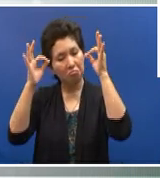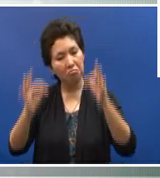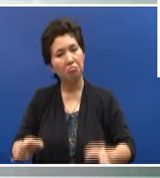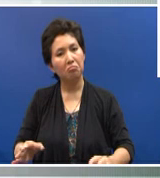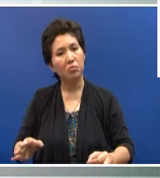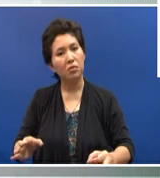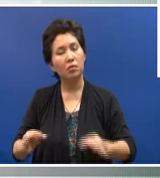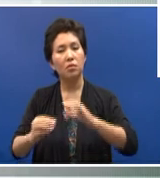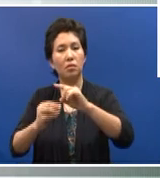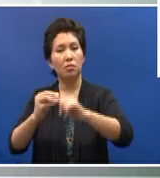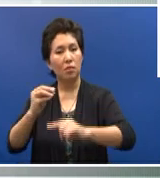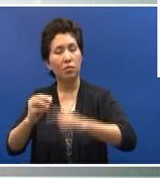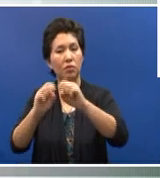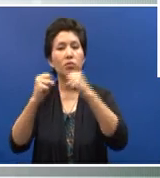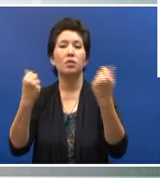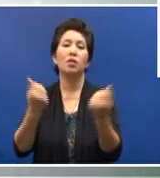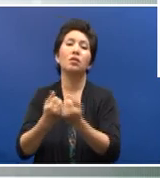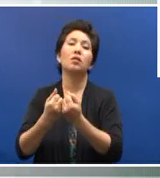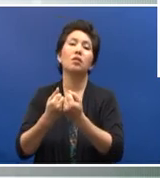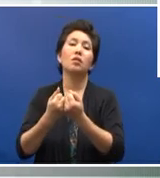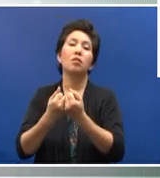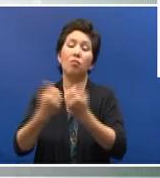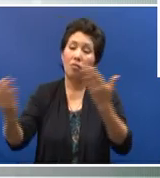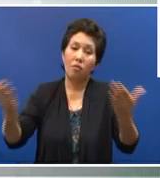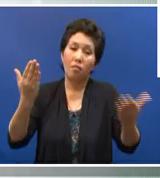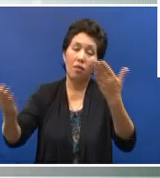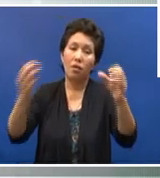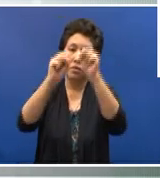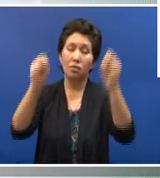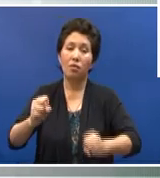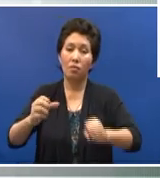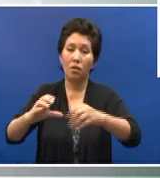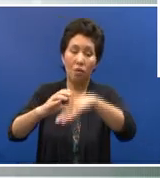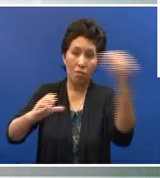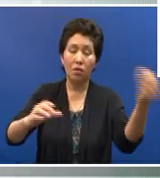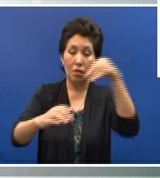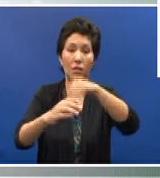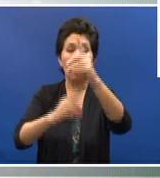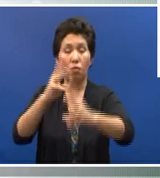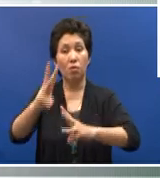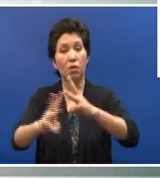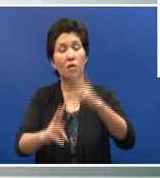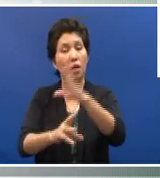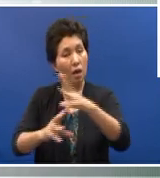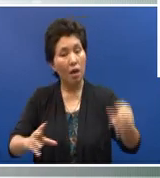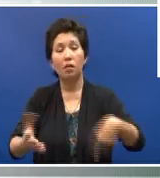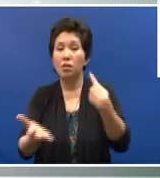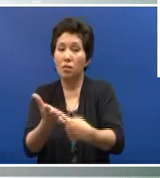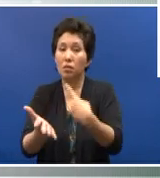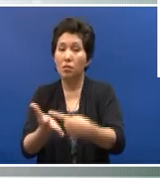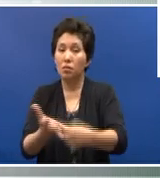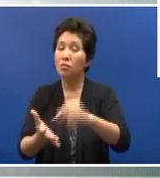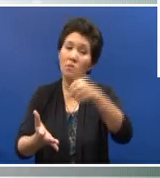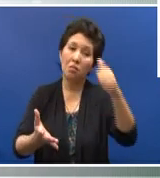divisions of labor in society, compare the systems of productions in the world, and discuss